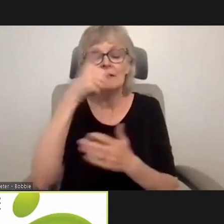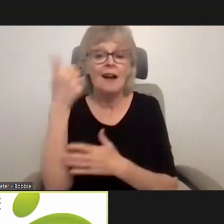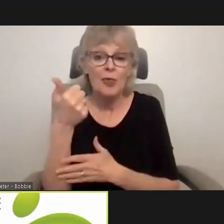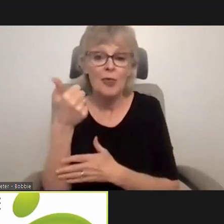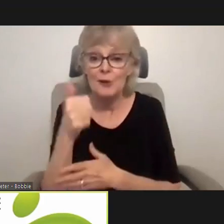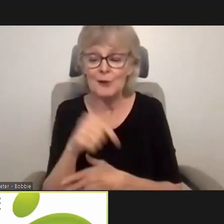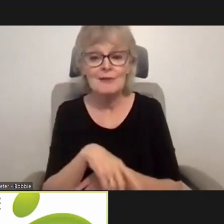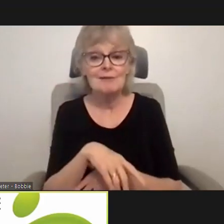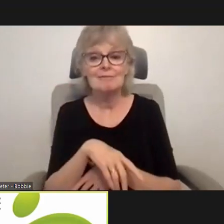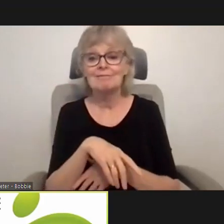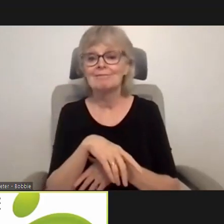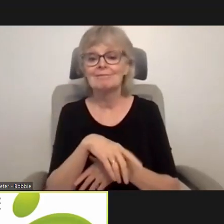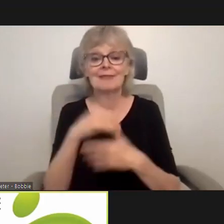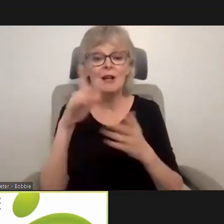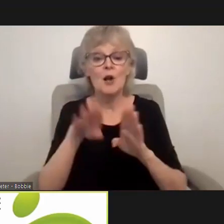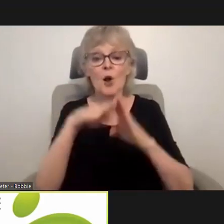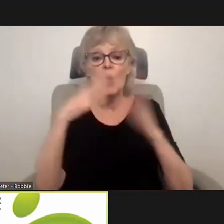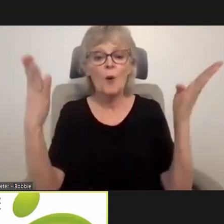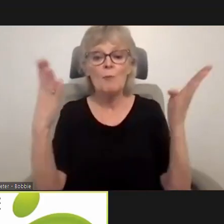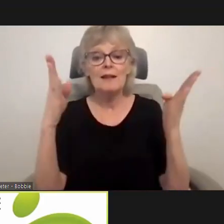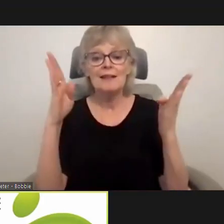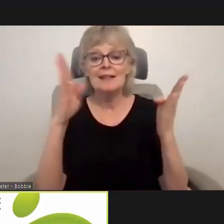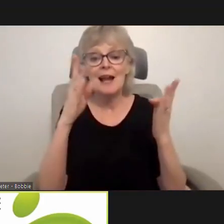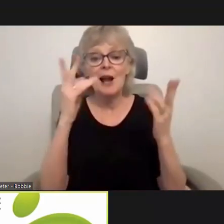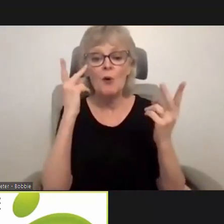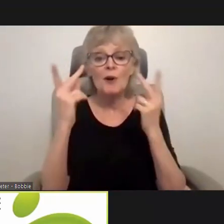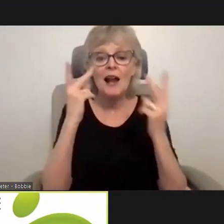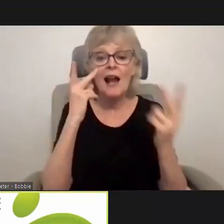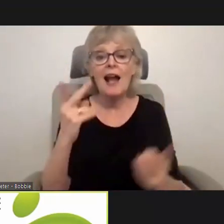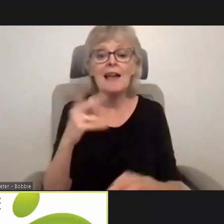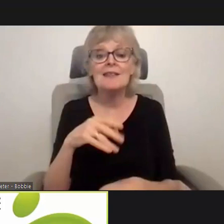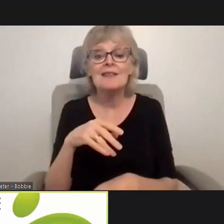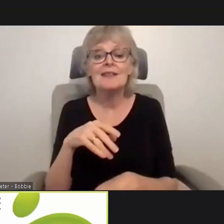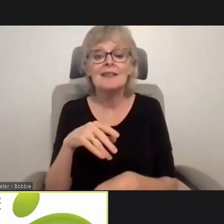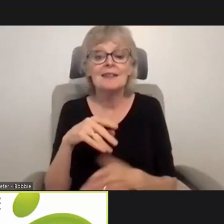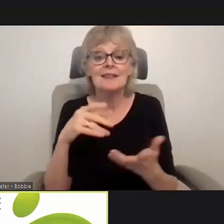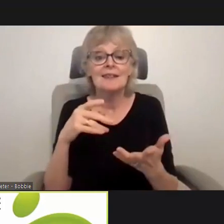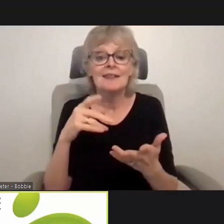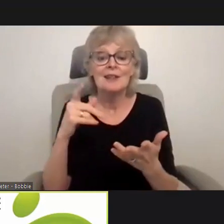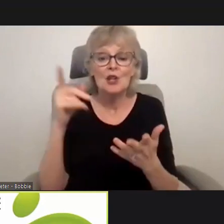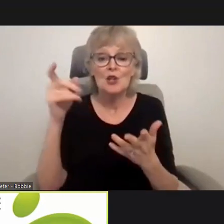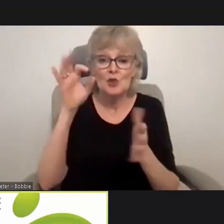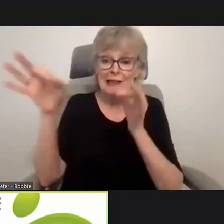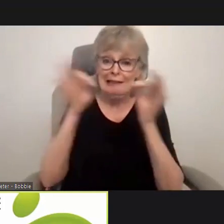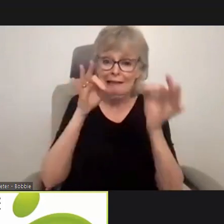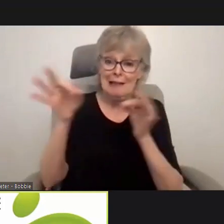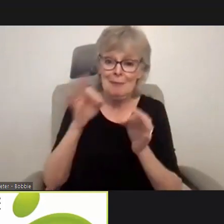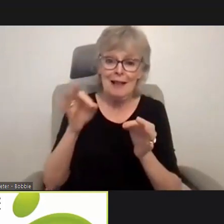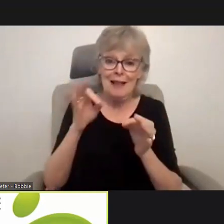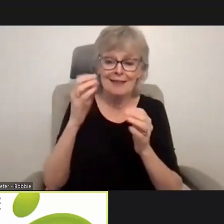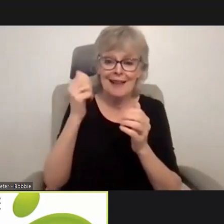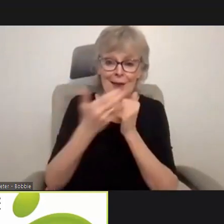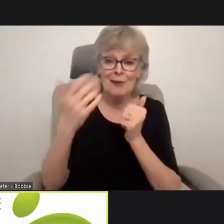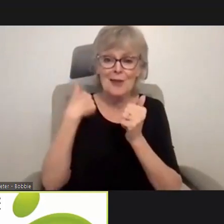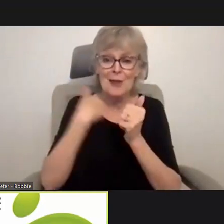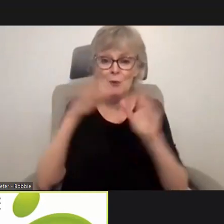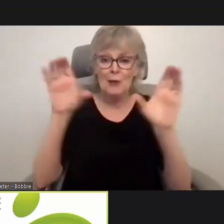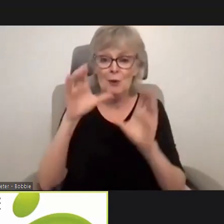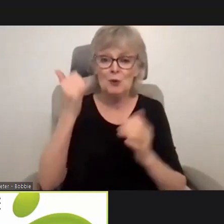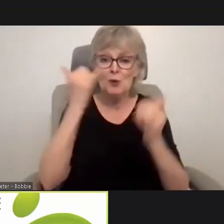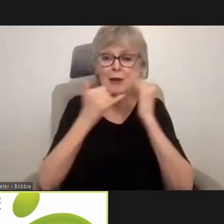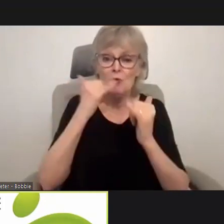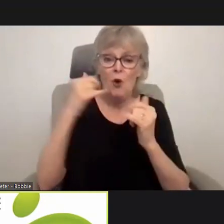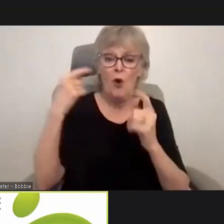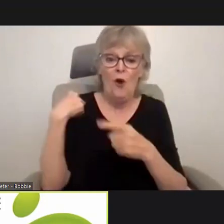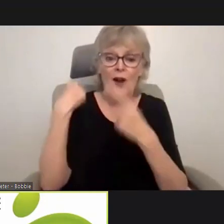to, I'll just call it what it is, all the things we were doing wrong, right? So